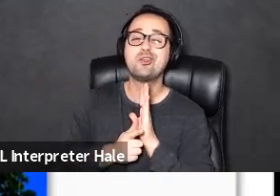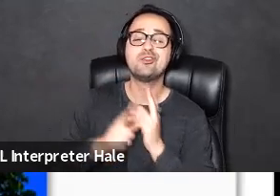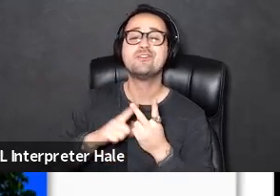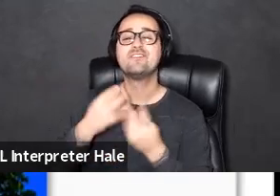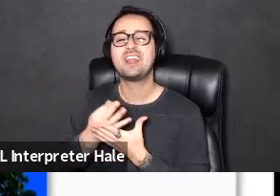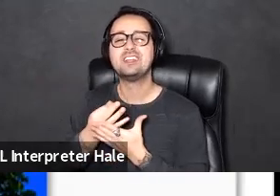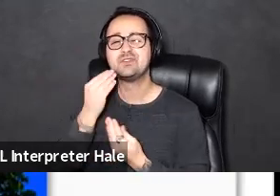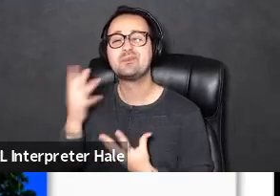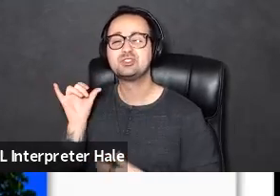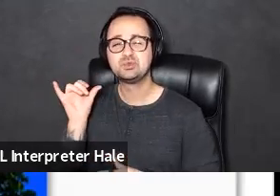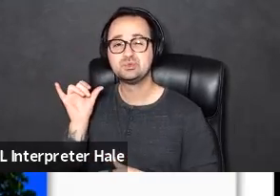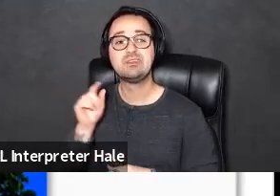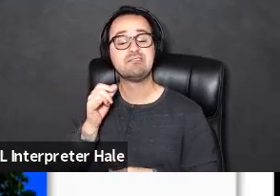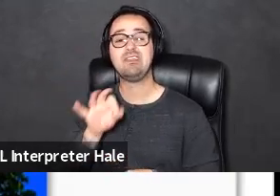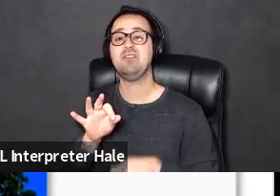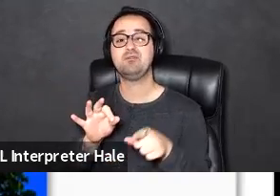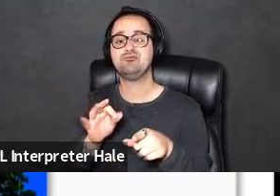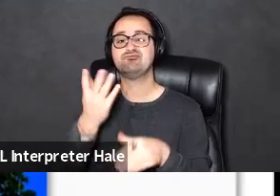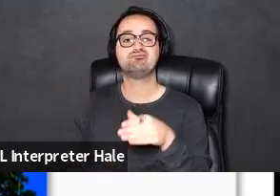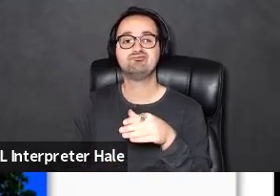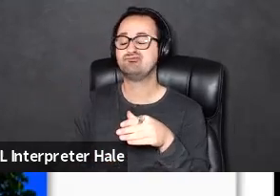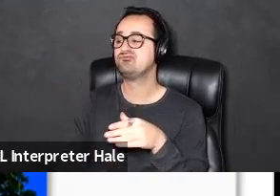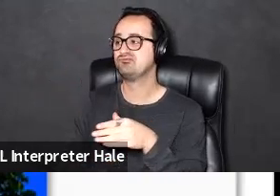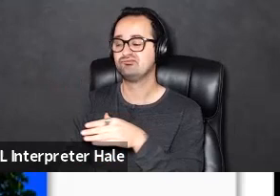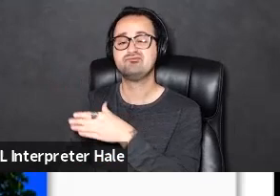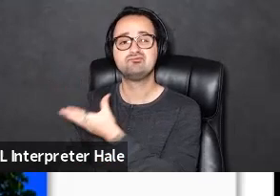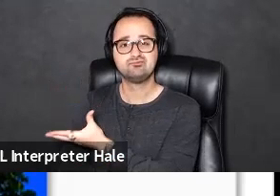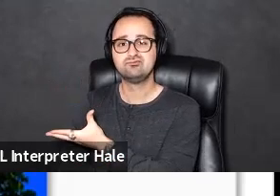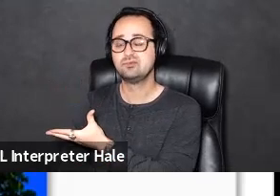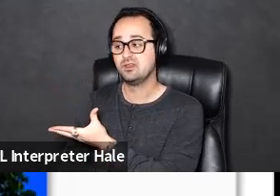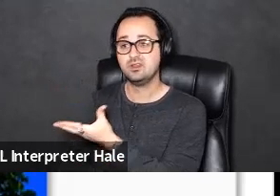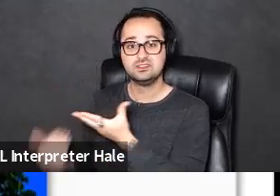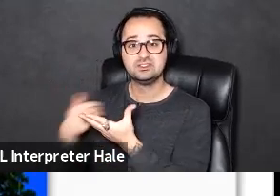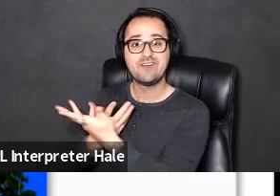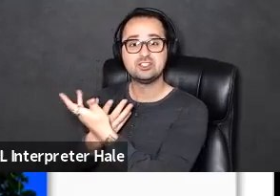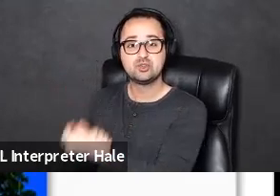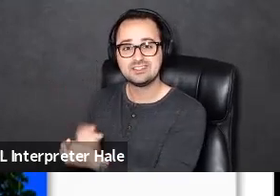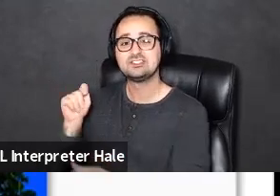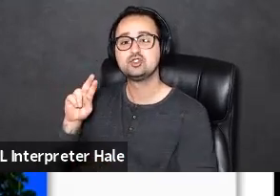well. So if you're not around to know, and Tom will get into this as well, is there a trust set up?